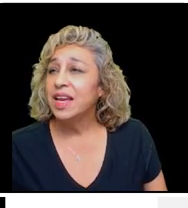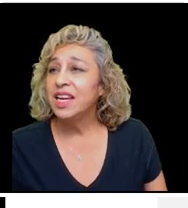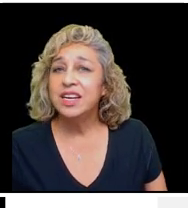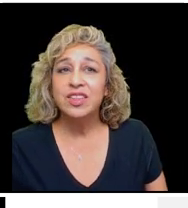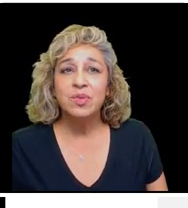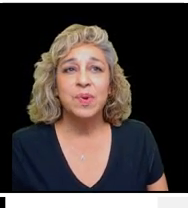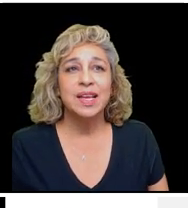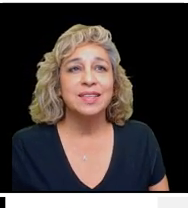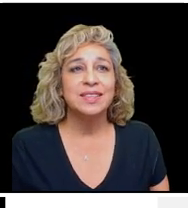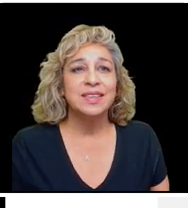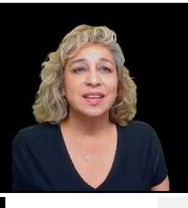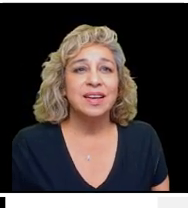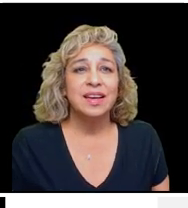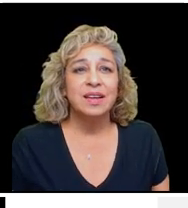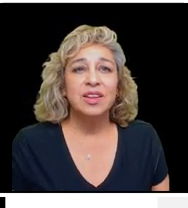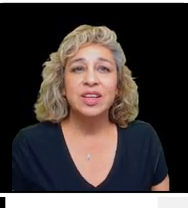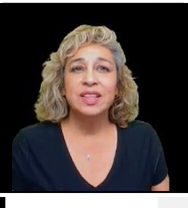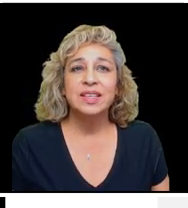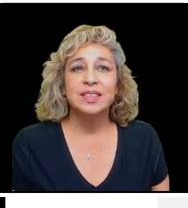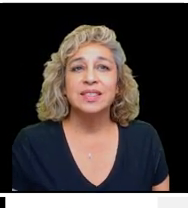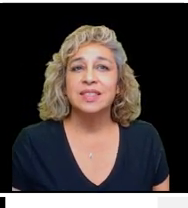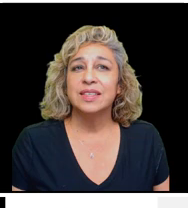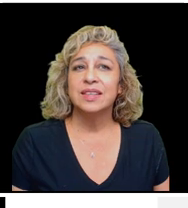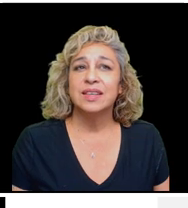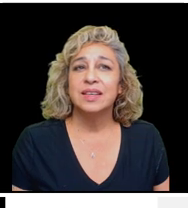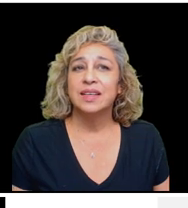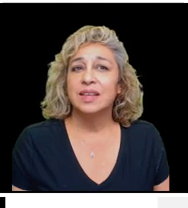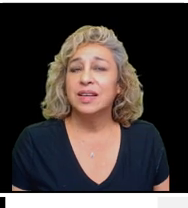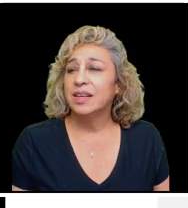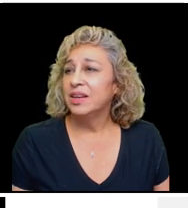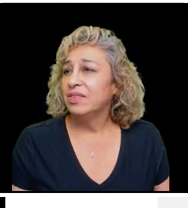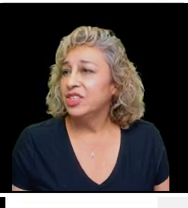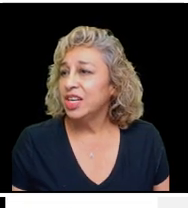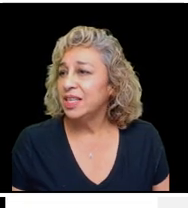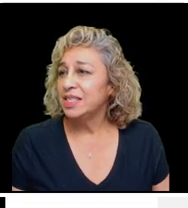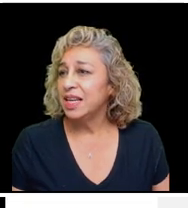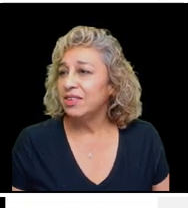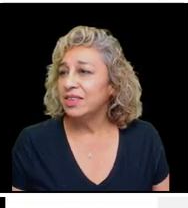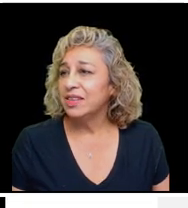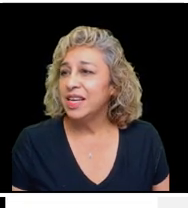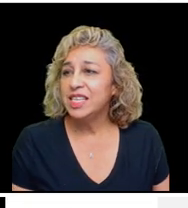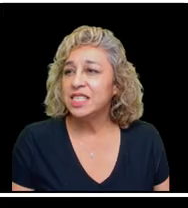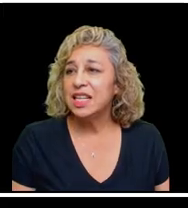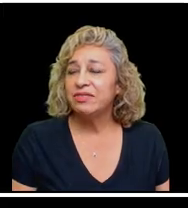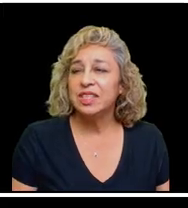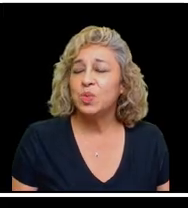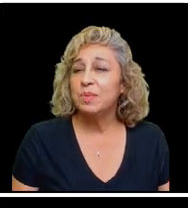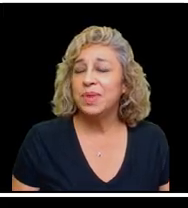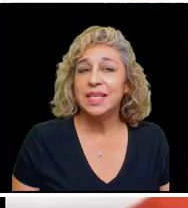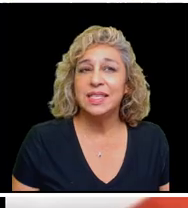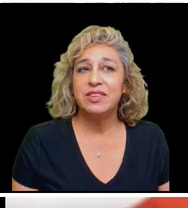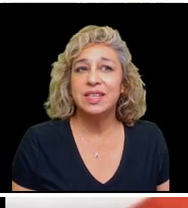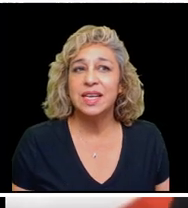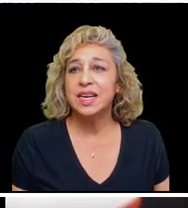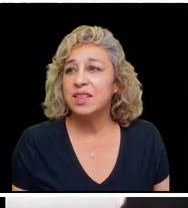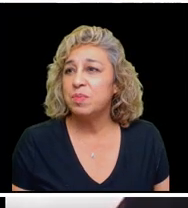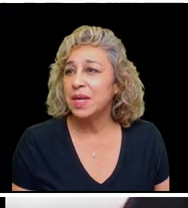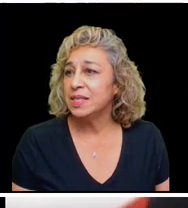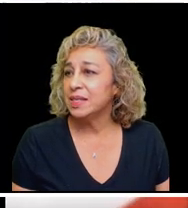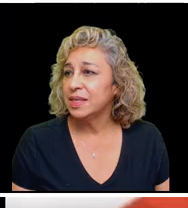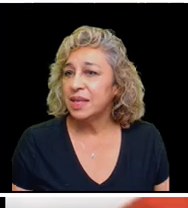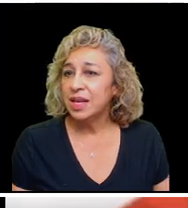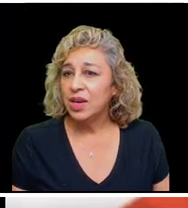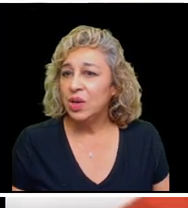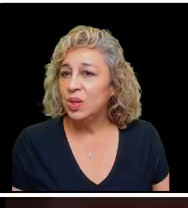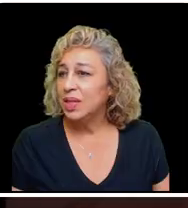in another place look at this check this out he just left this one place now he's at another